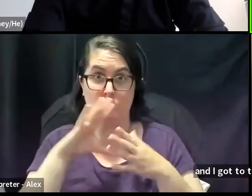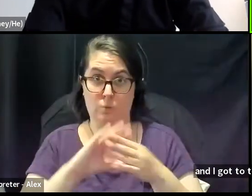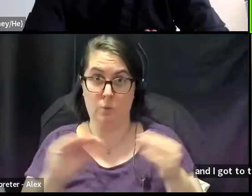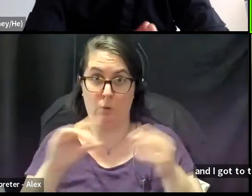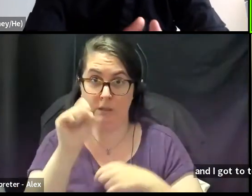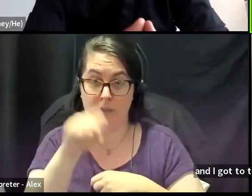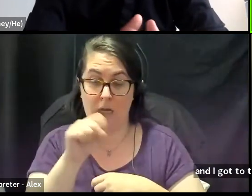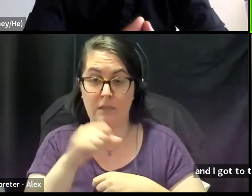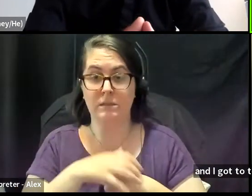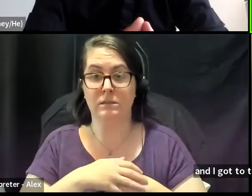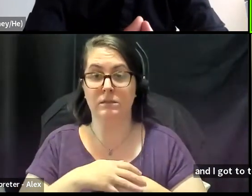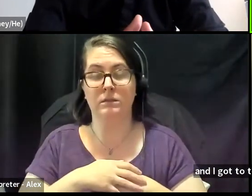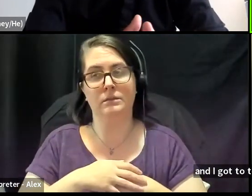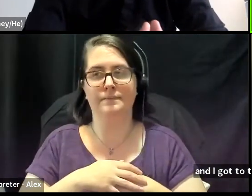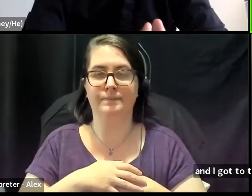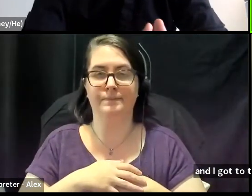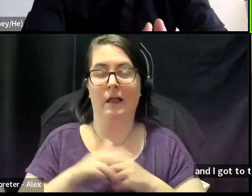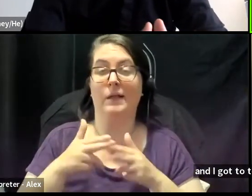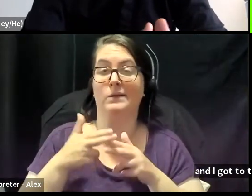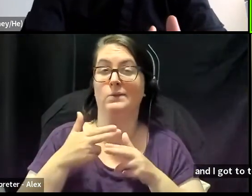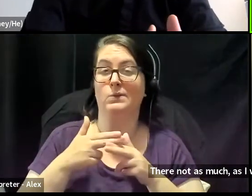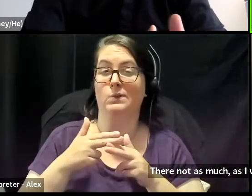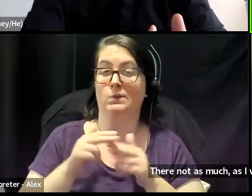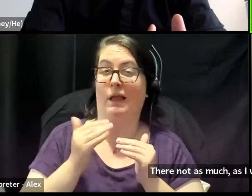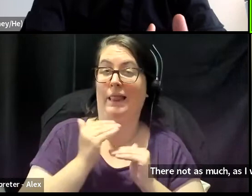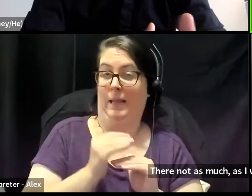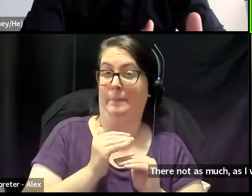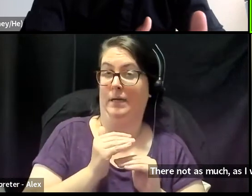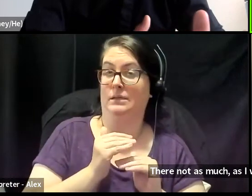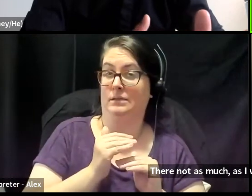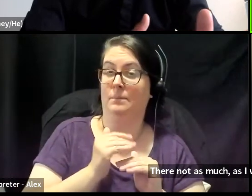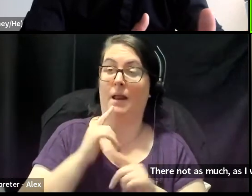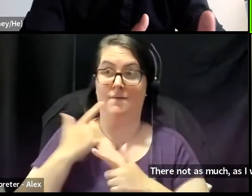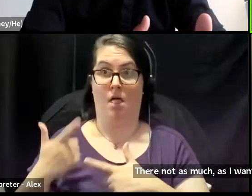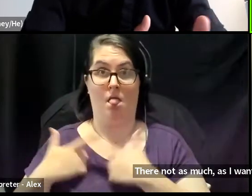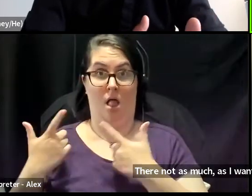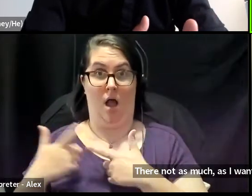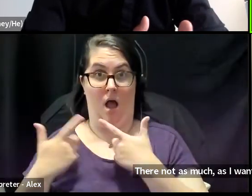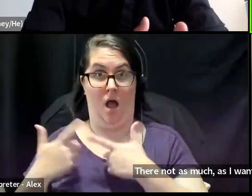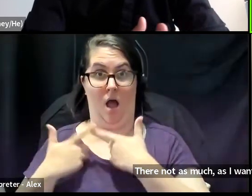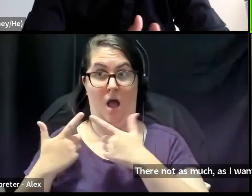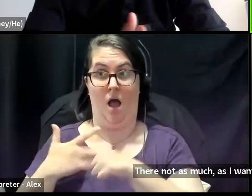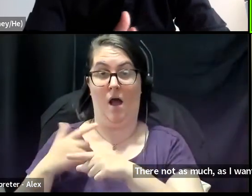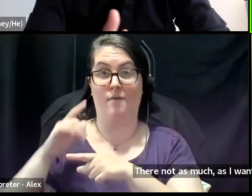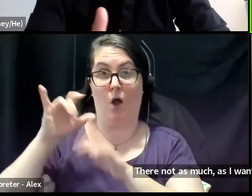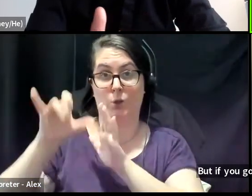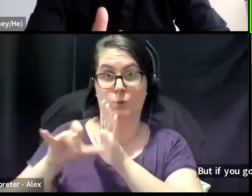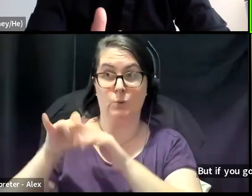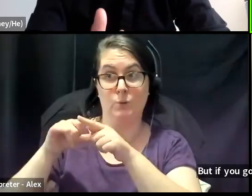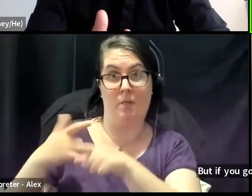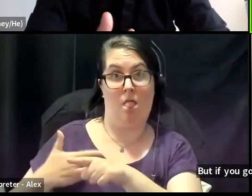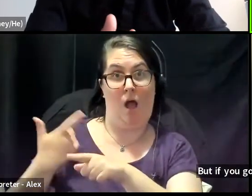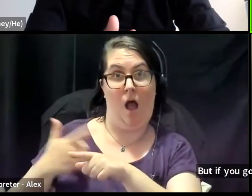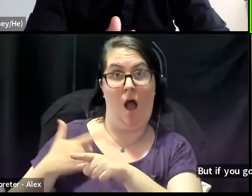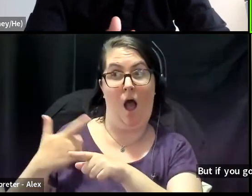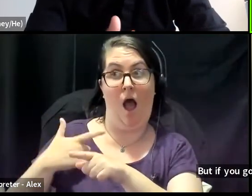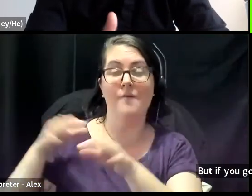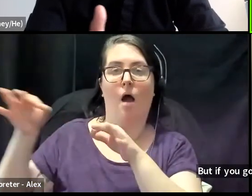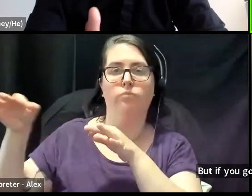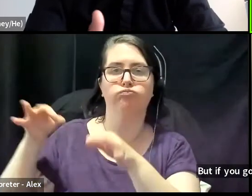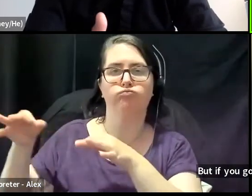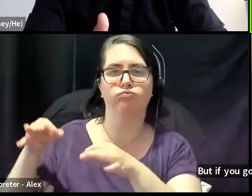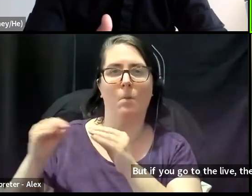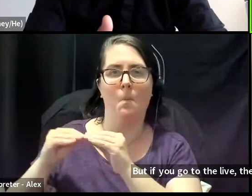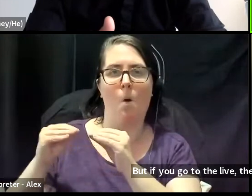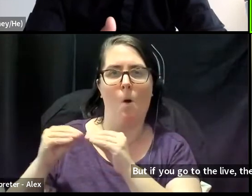Not as much as I wanted to on the actual show, but if you go to the live, on YouTube, they have the finishing